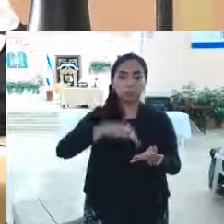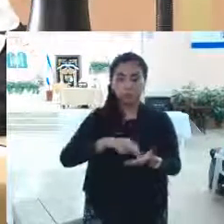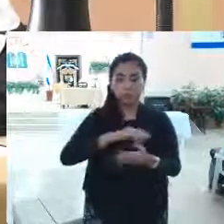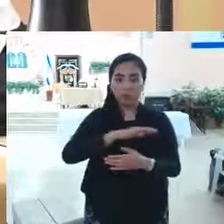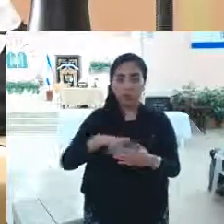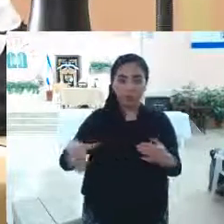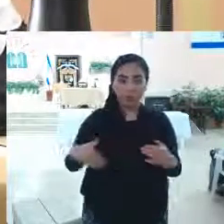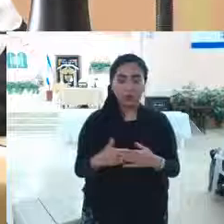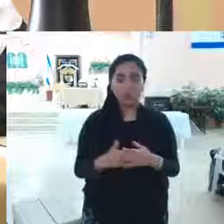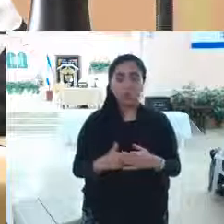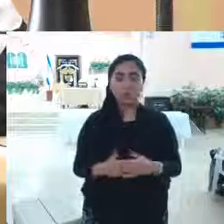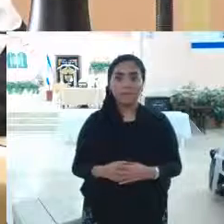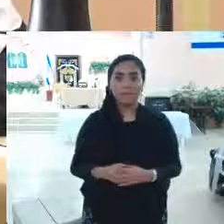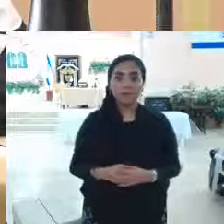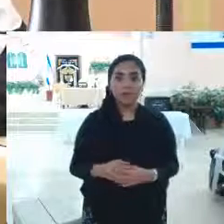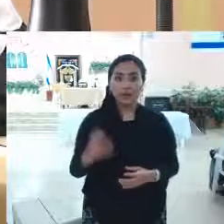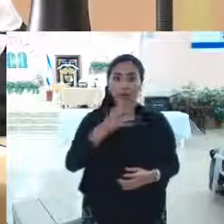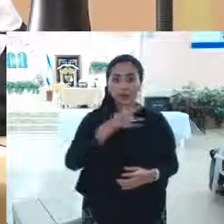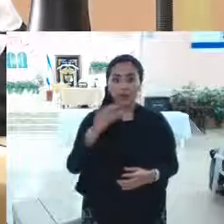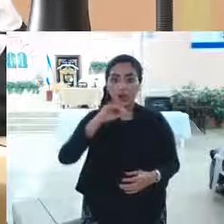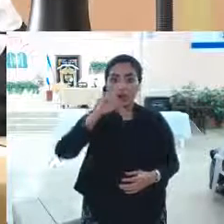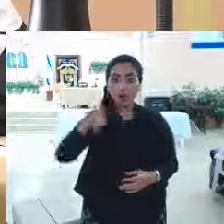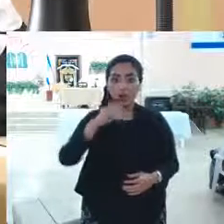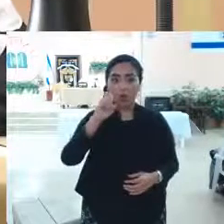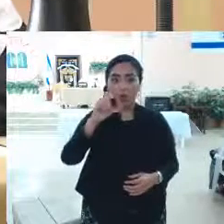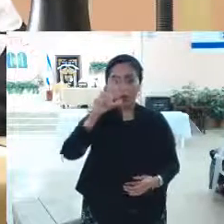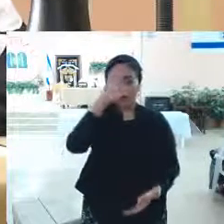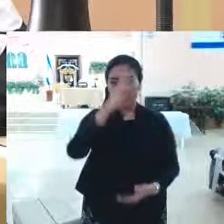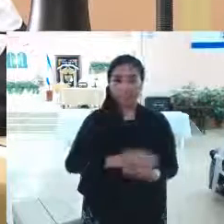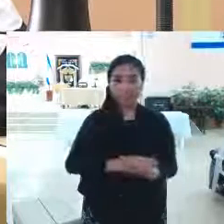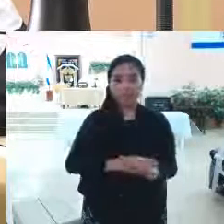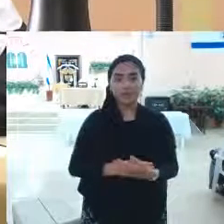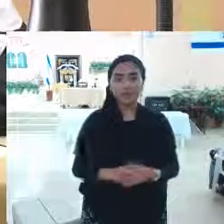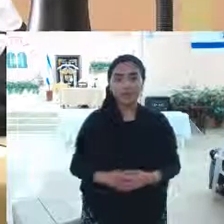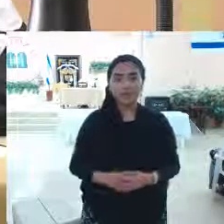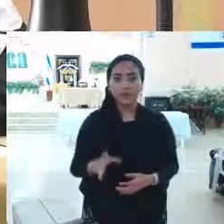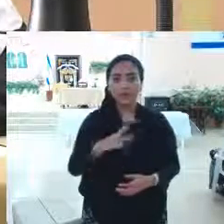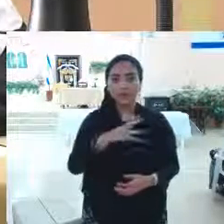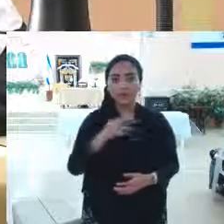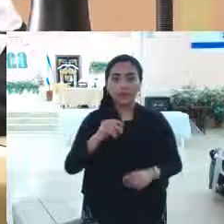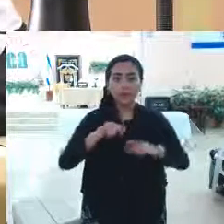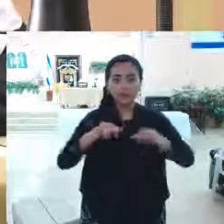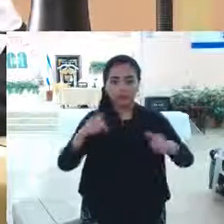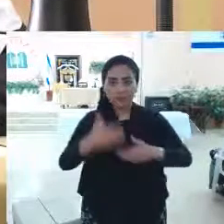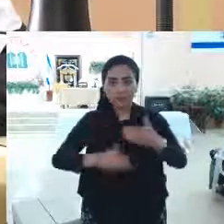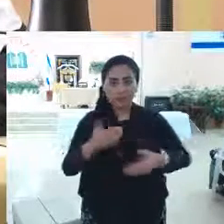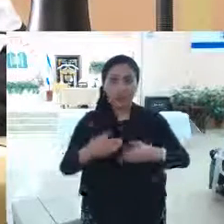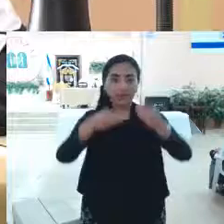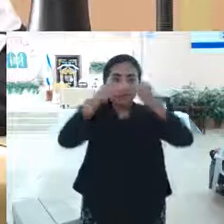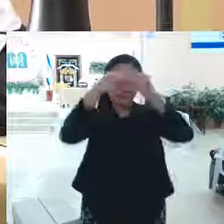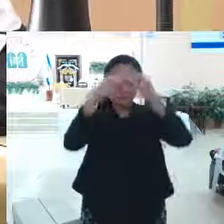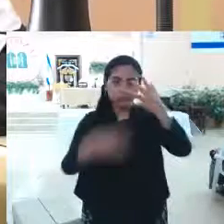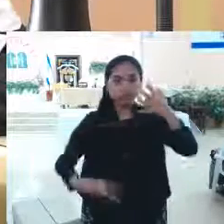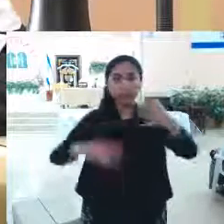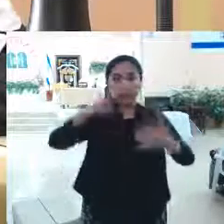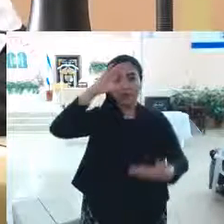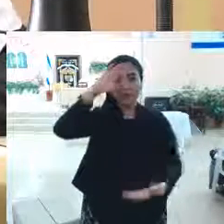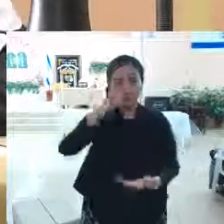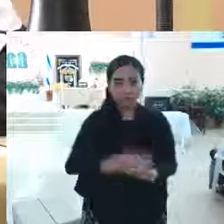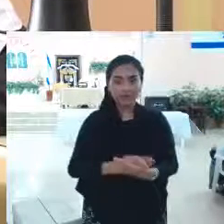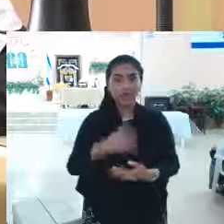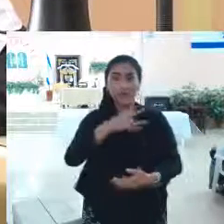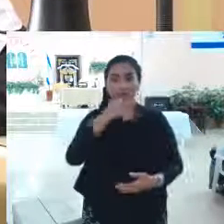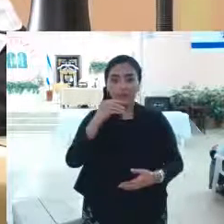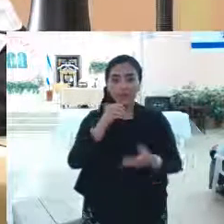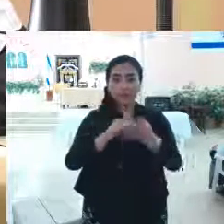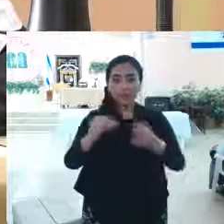hijos de Amasai, y Joel, hijo de Azarías, de los hijos de Coat, de los hijos de Merari, etc. Y así sigue la lista de And los it hijos. keeps going. The list Dice